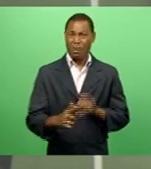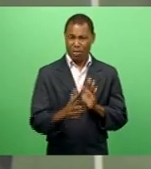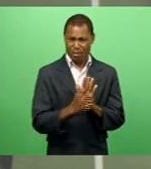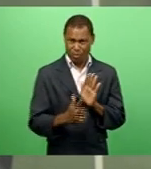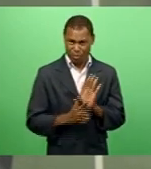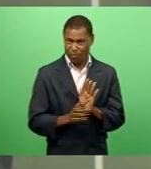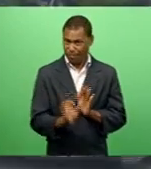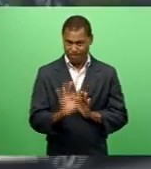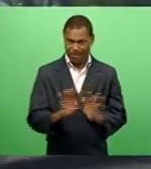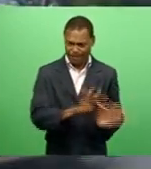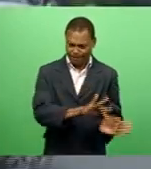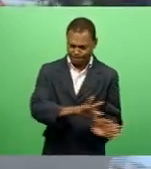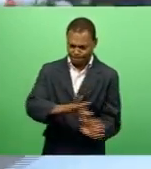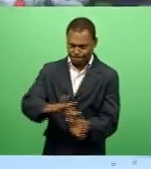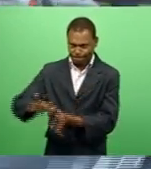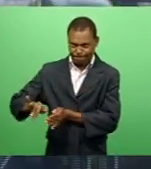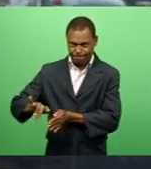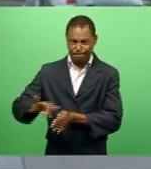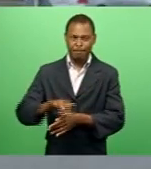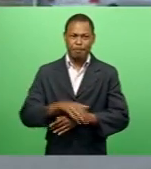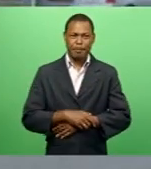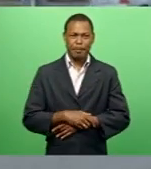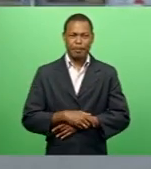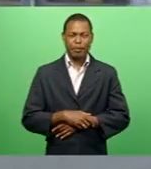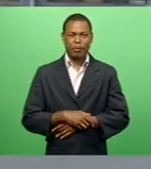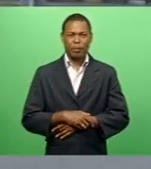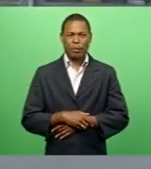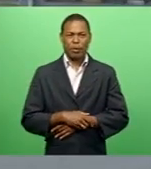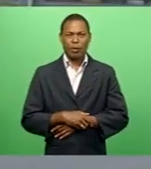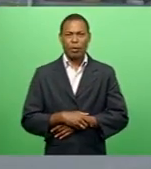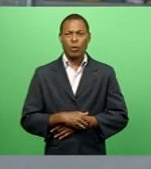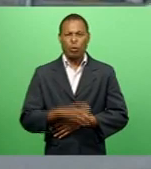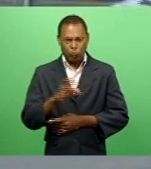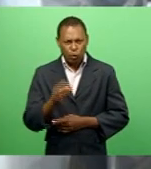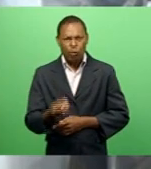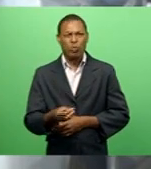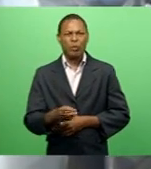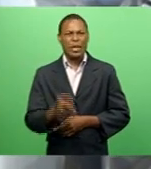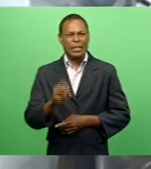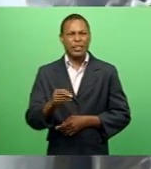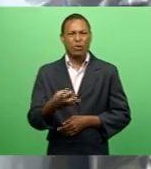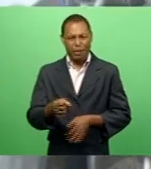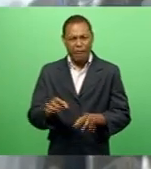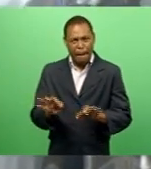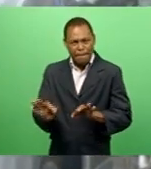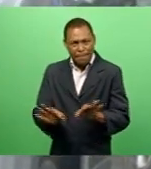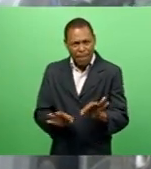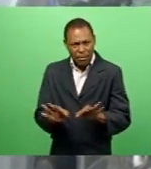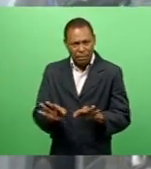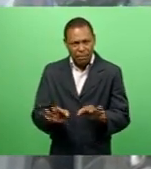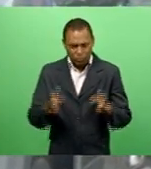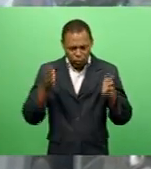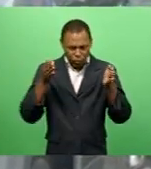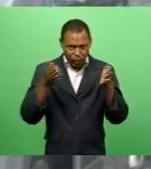And we are working with other agencies as we need to broaden our approach. We need to have a much more focused